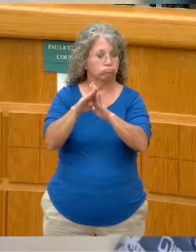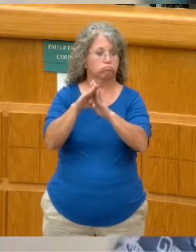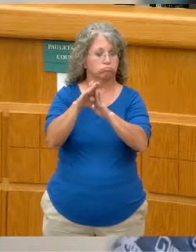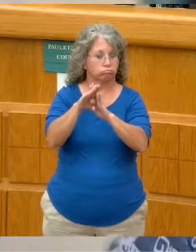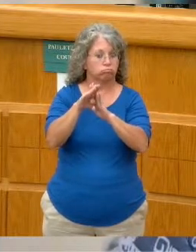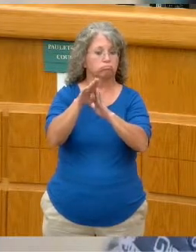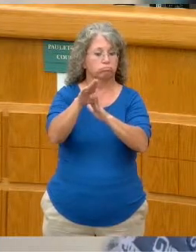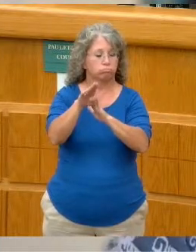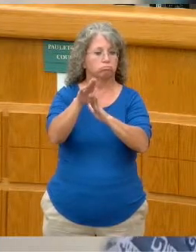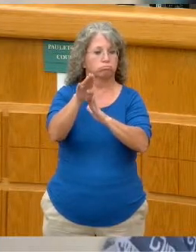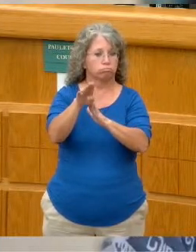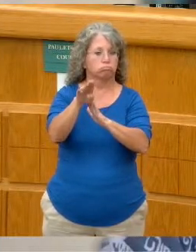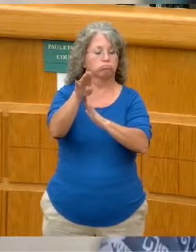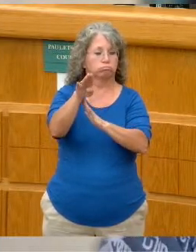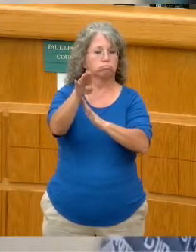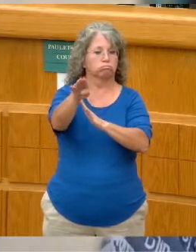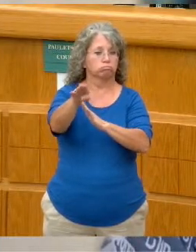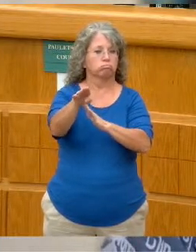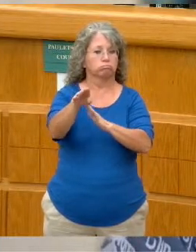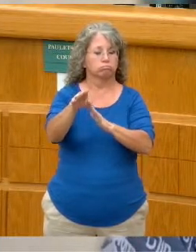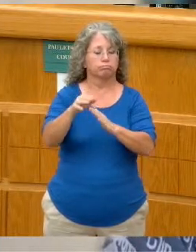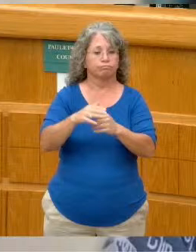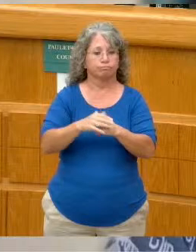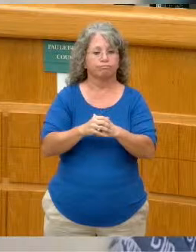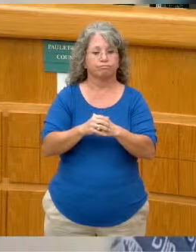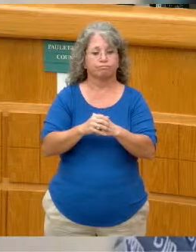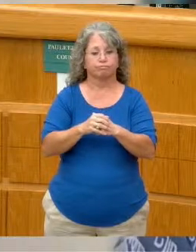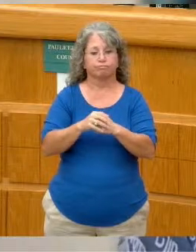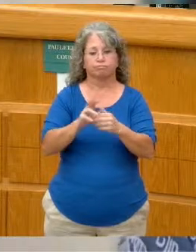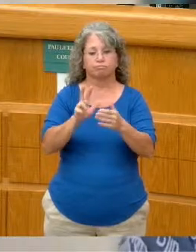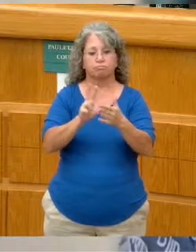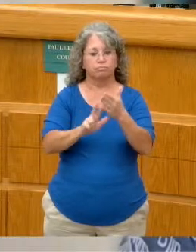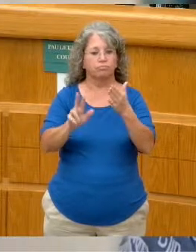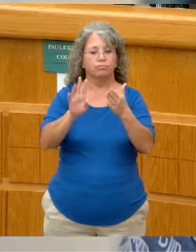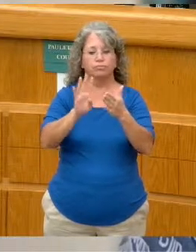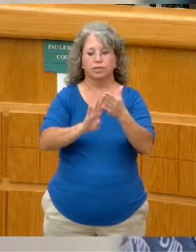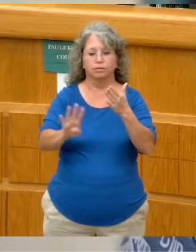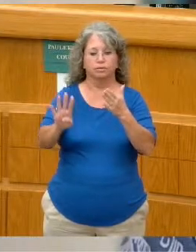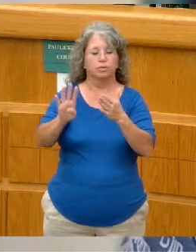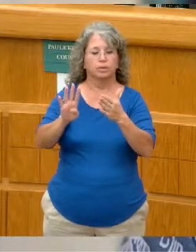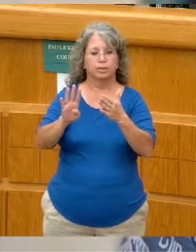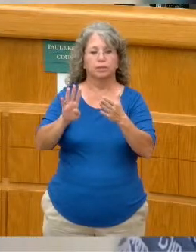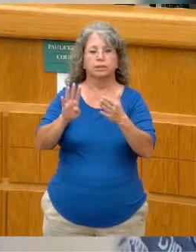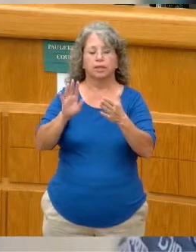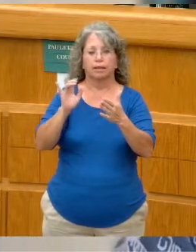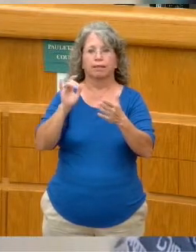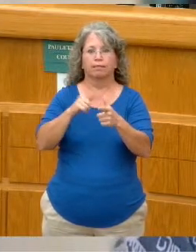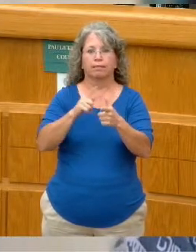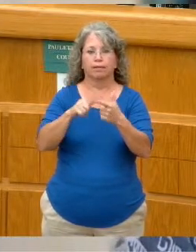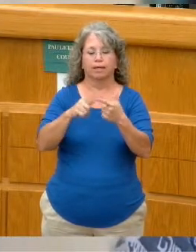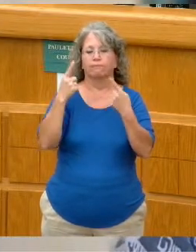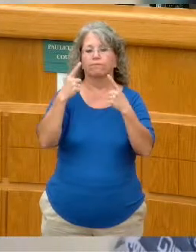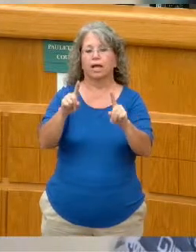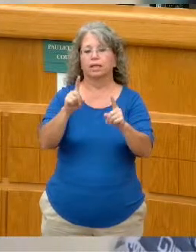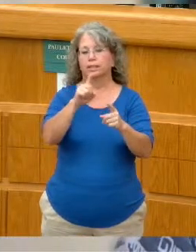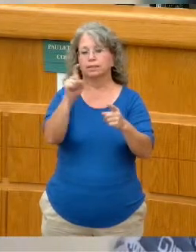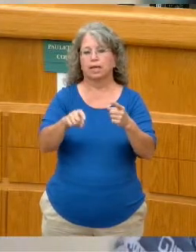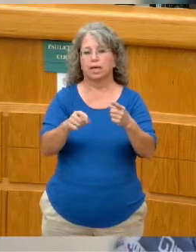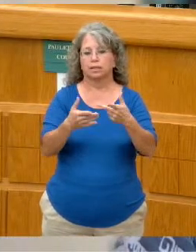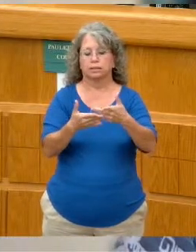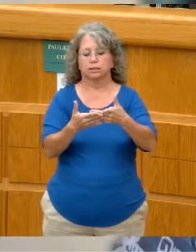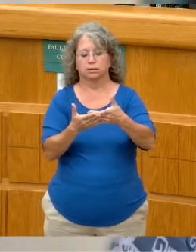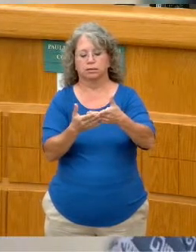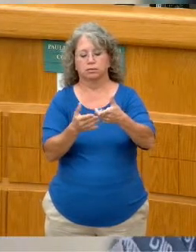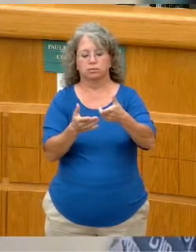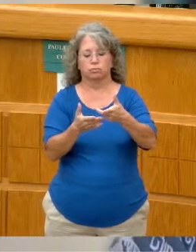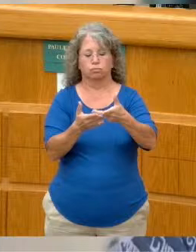something more. And then the week after that may have been the week that Texas started to roll back open Texas